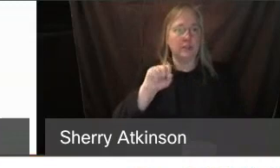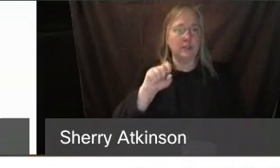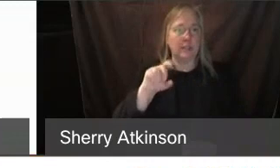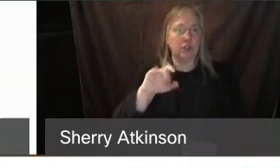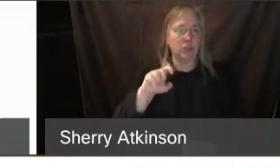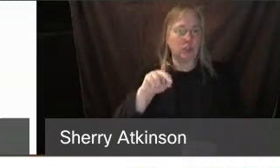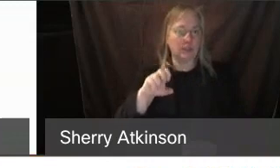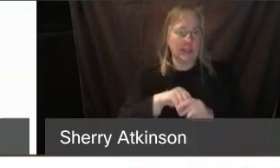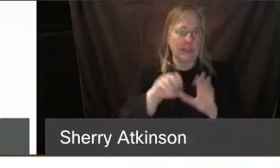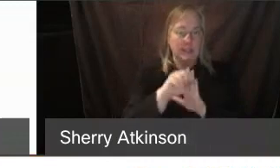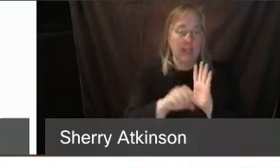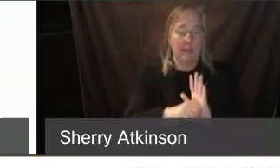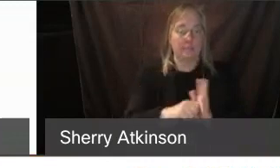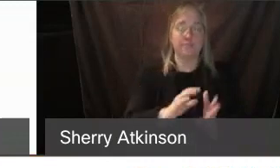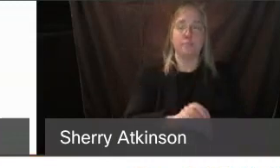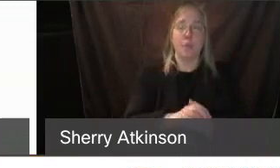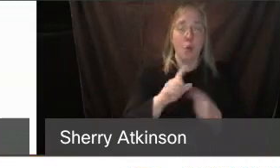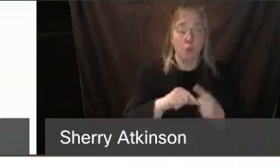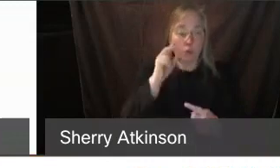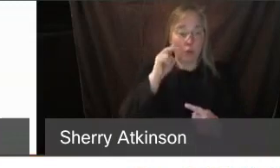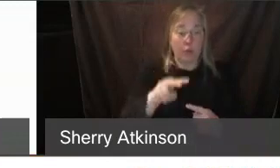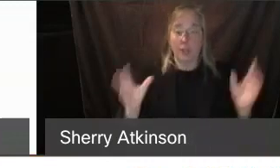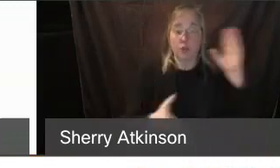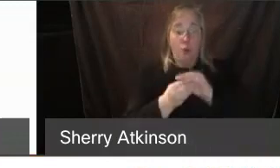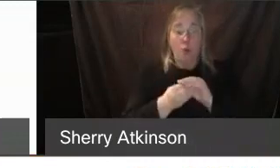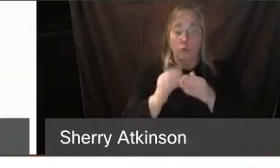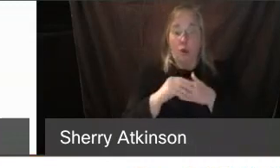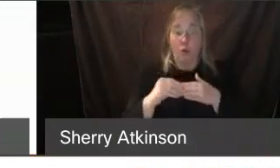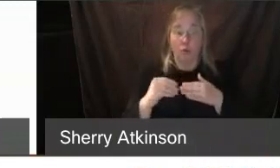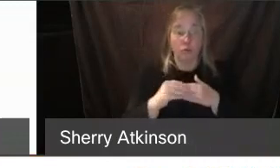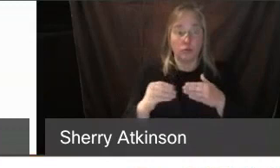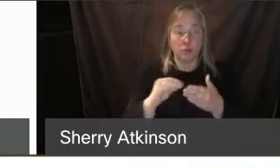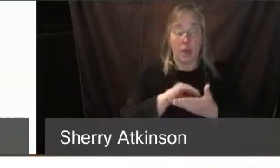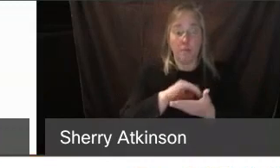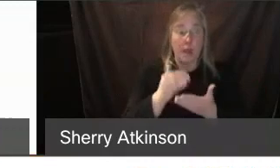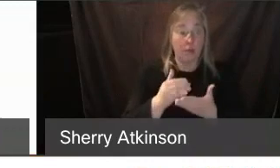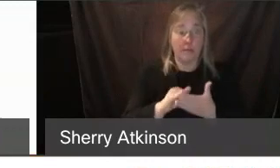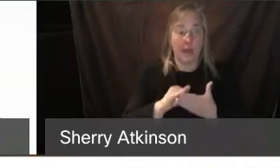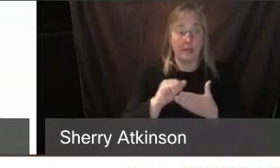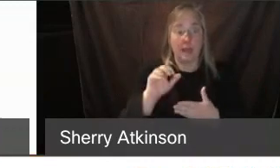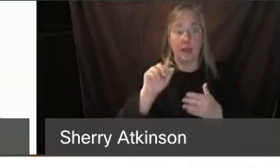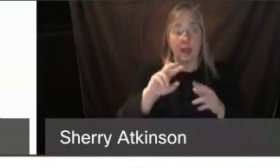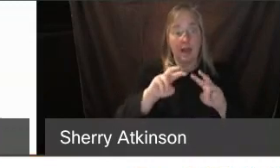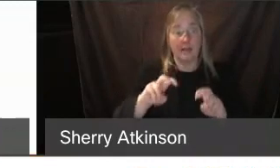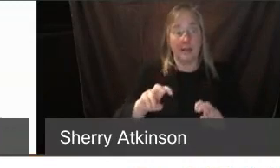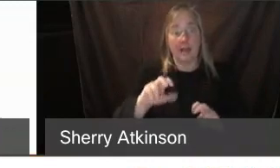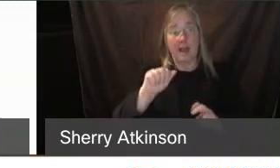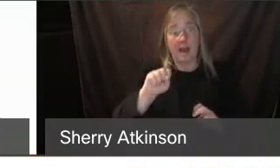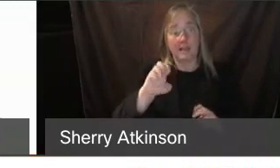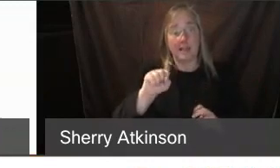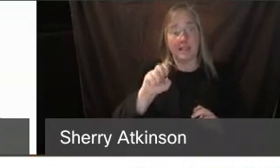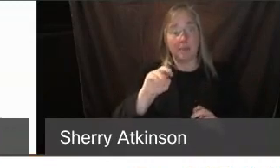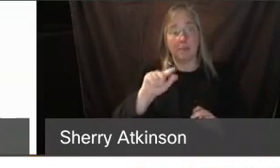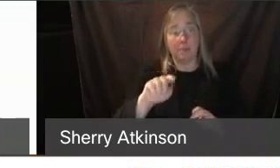When you look at total dollars of that assessable base, where we rank